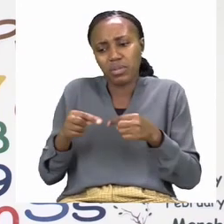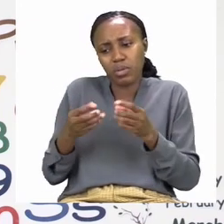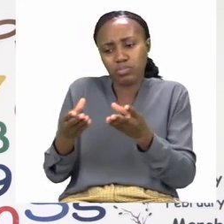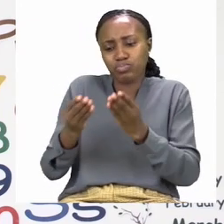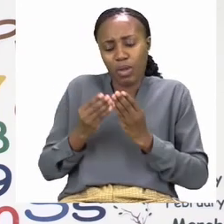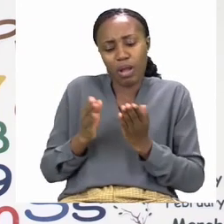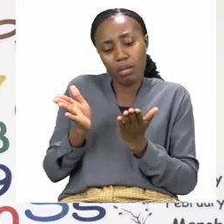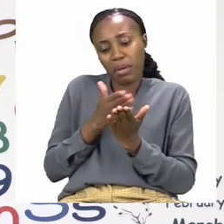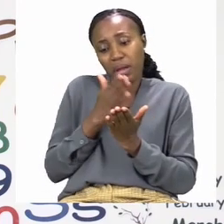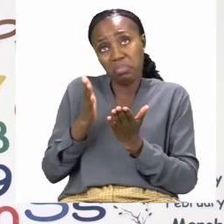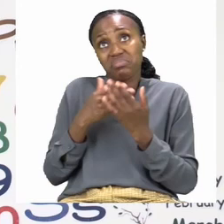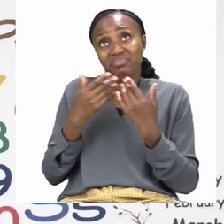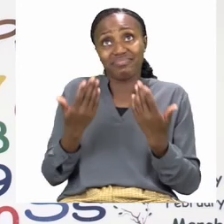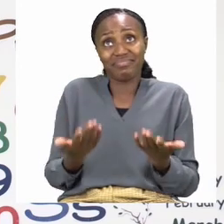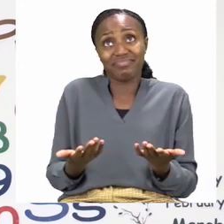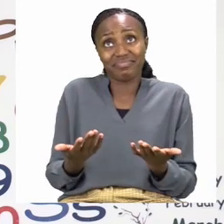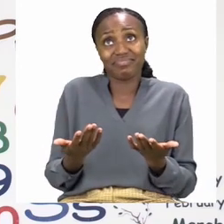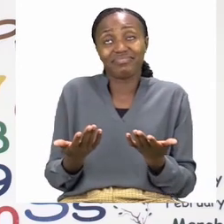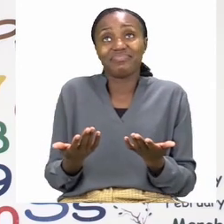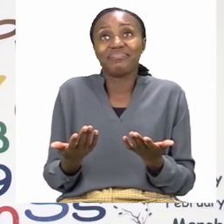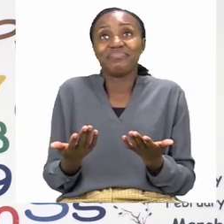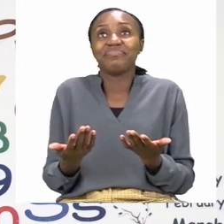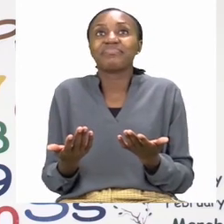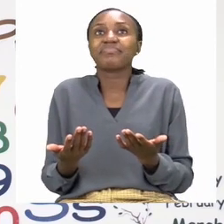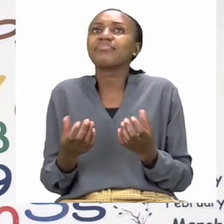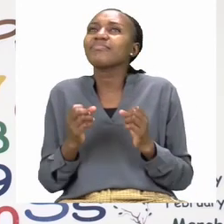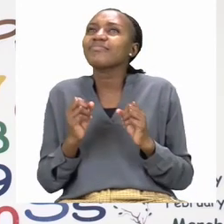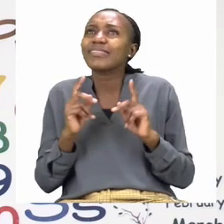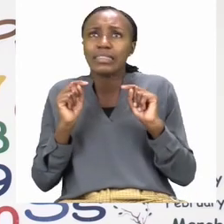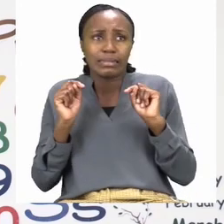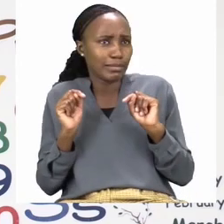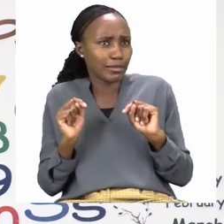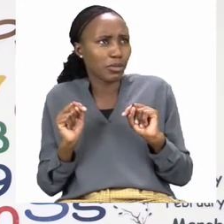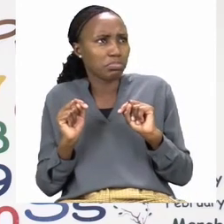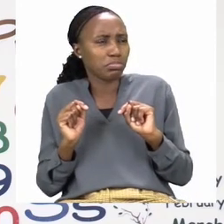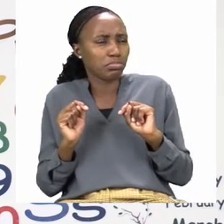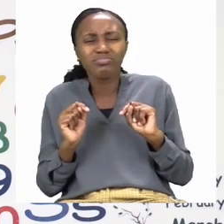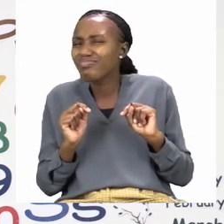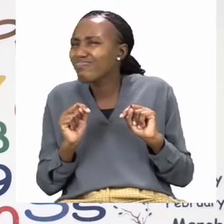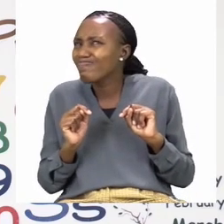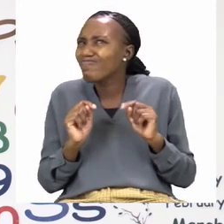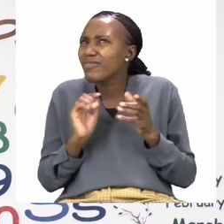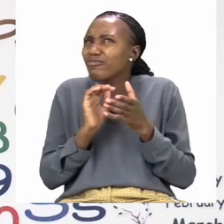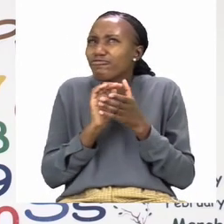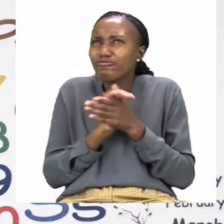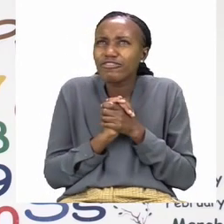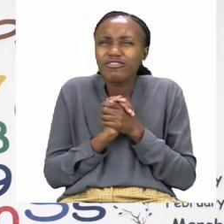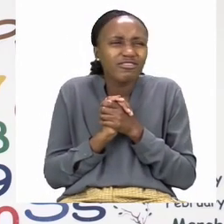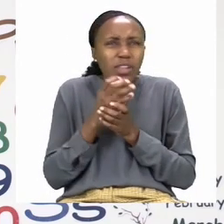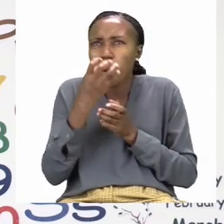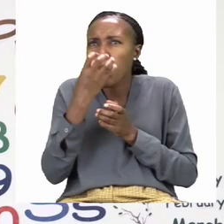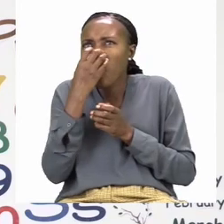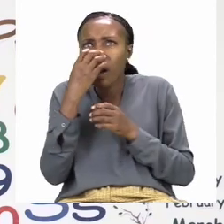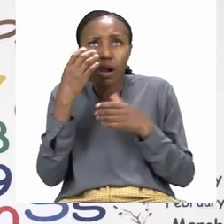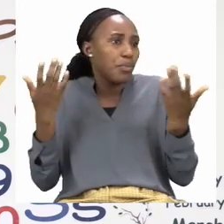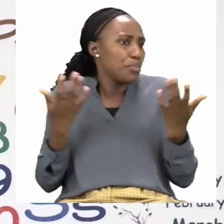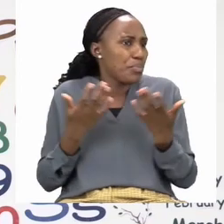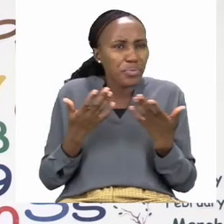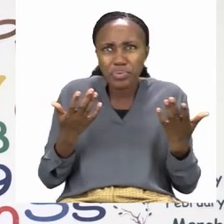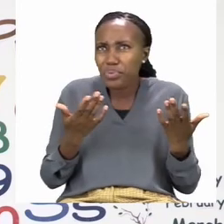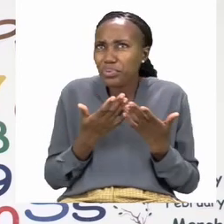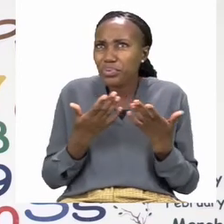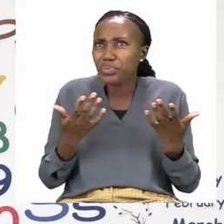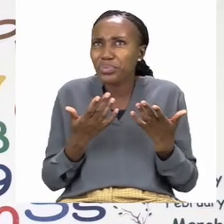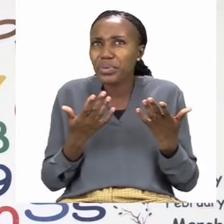anything. Now boys and girls, before I go, my friend Zoshi promised me that he'll come say bye